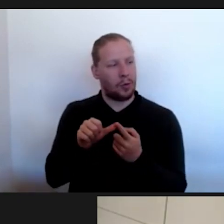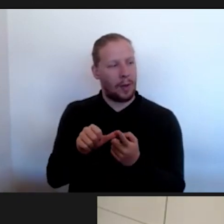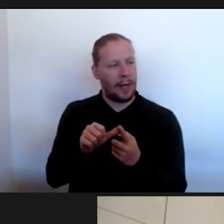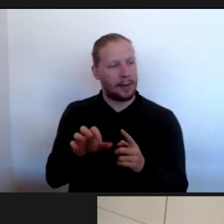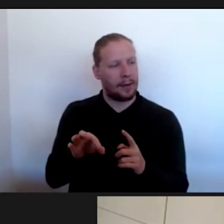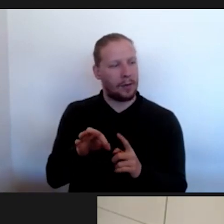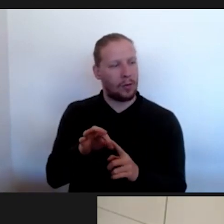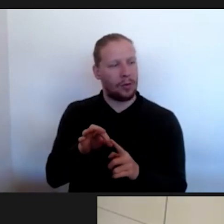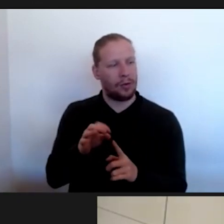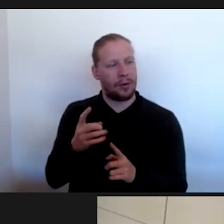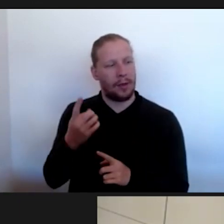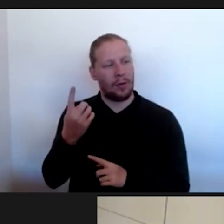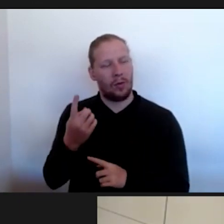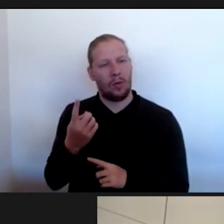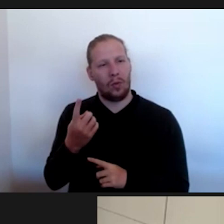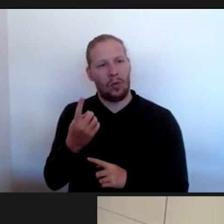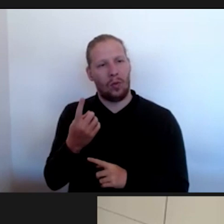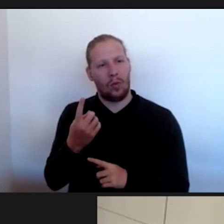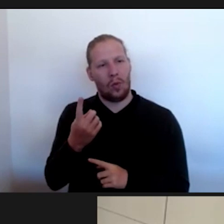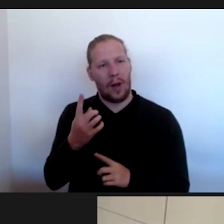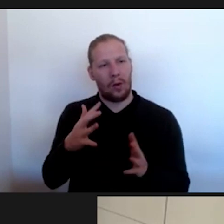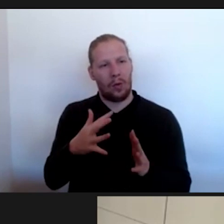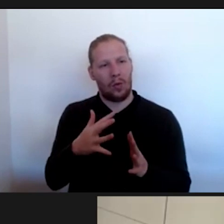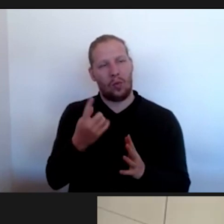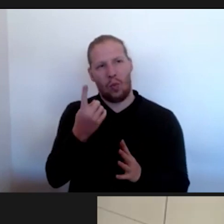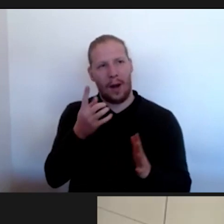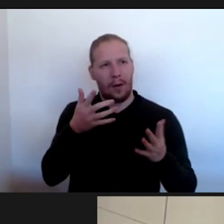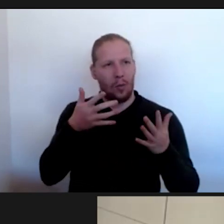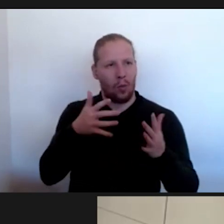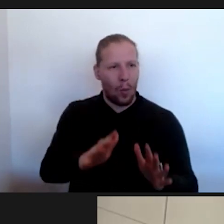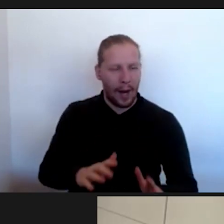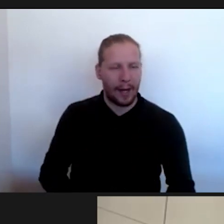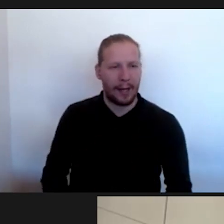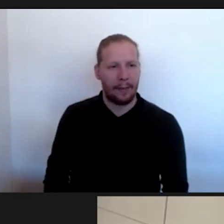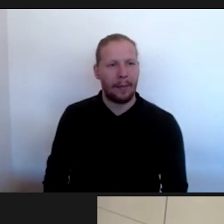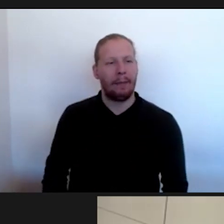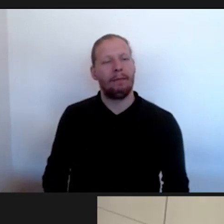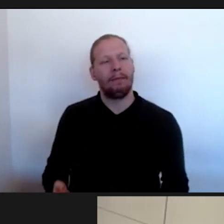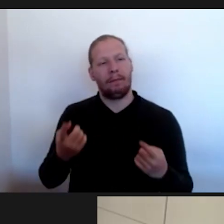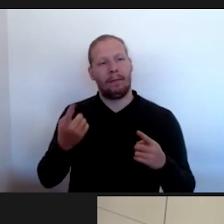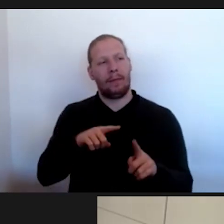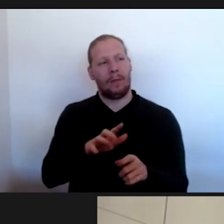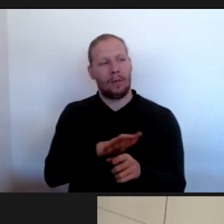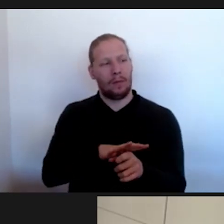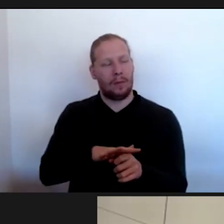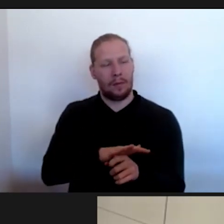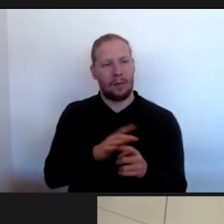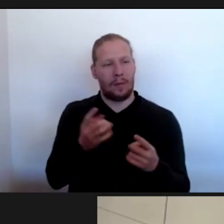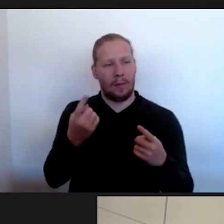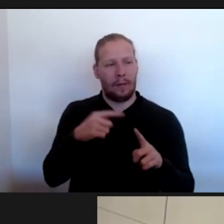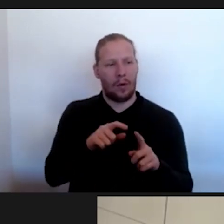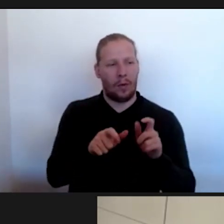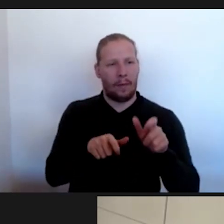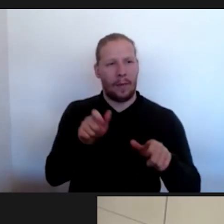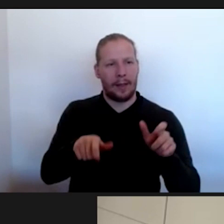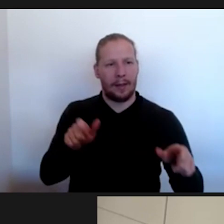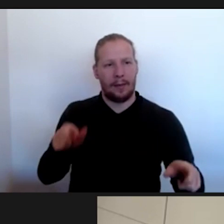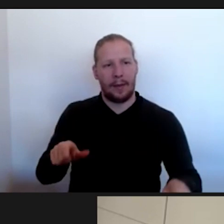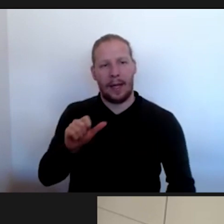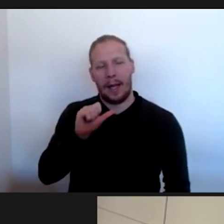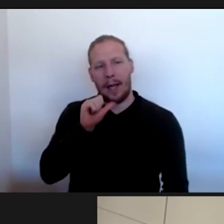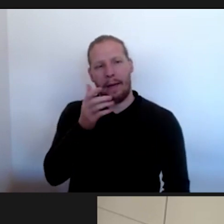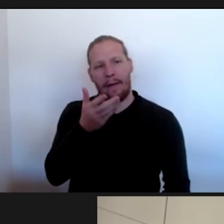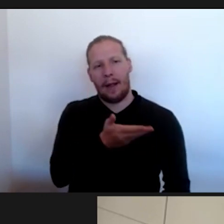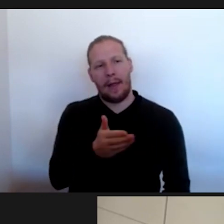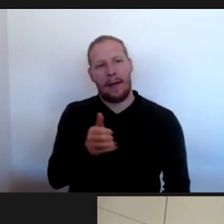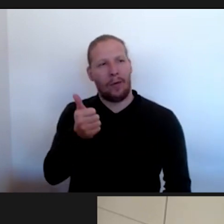just in one way. It can be just, it depends on the situation. It depends on your participants. If they are youth, if they have good